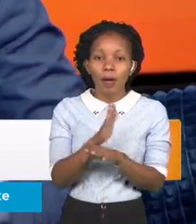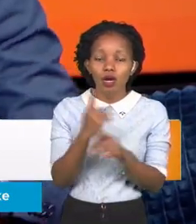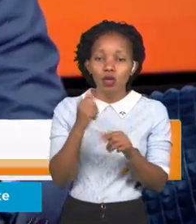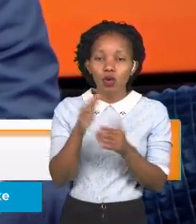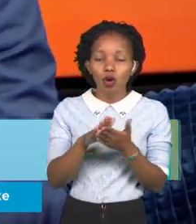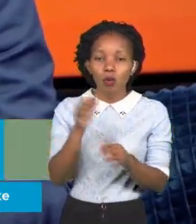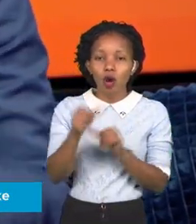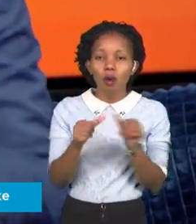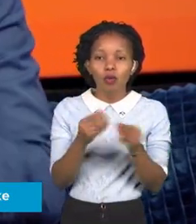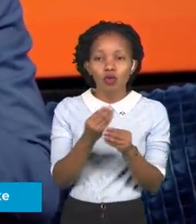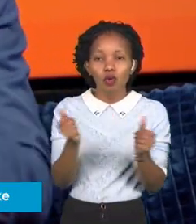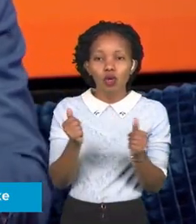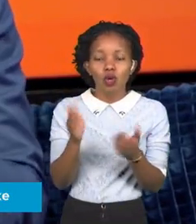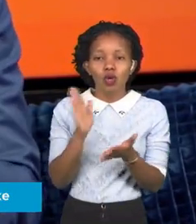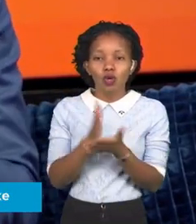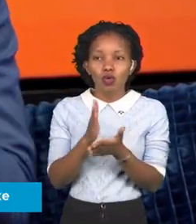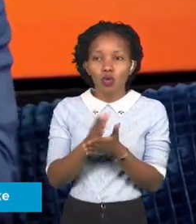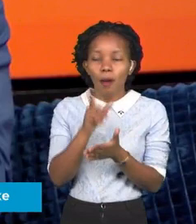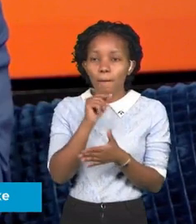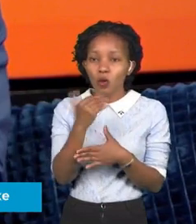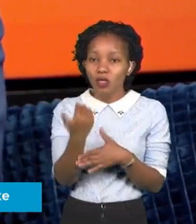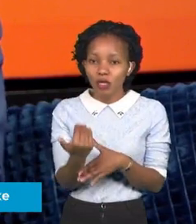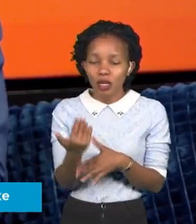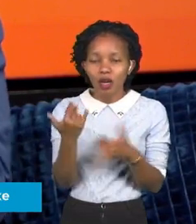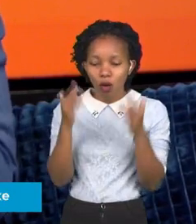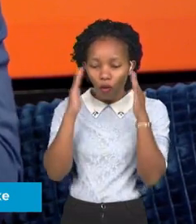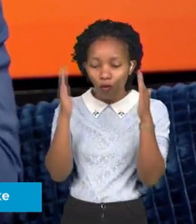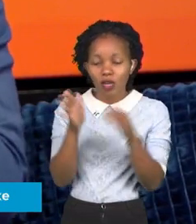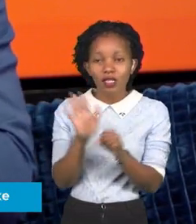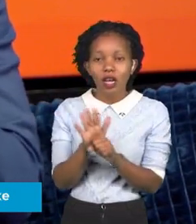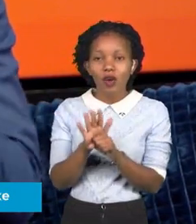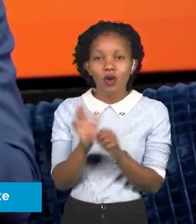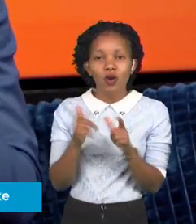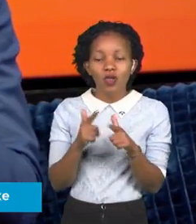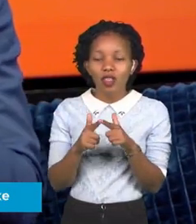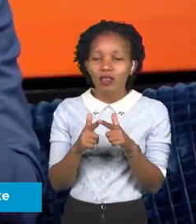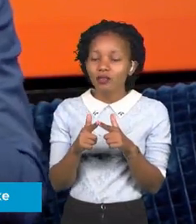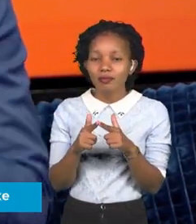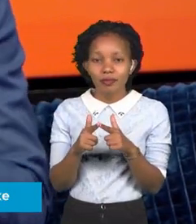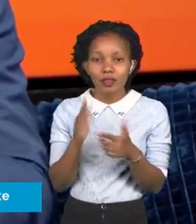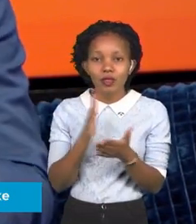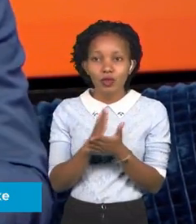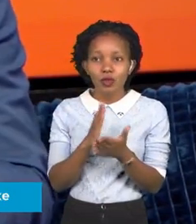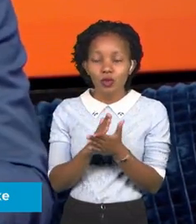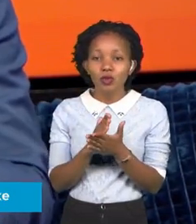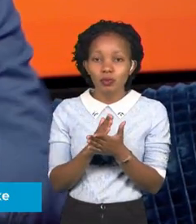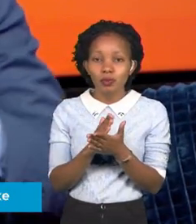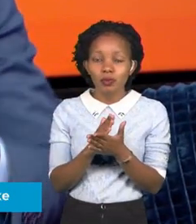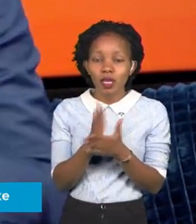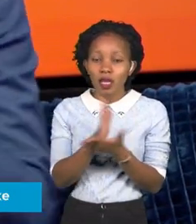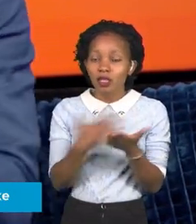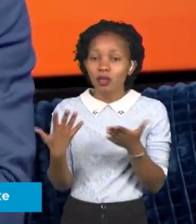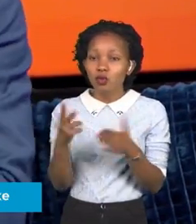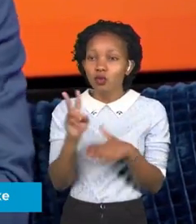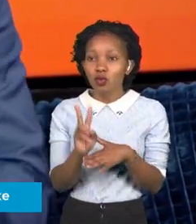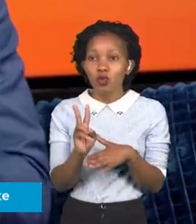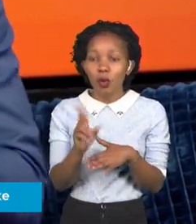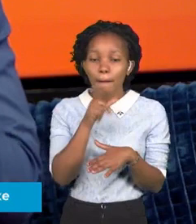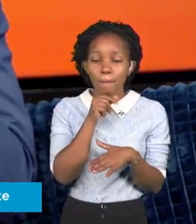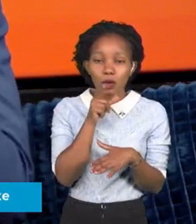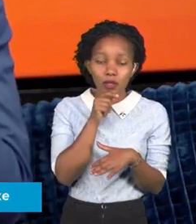now the solutions. Because as much as the boy child is on the spot on this, trust me, it's a two-way traffic. Yes, as much is. As you talk about the